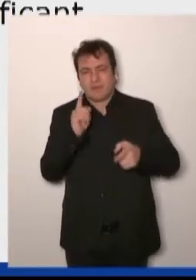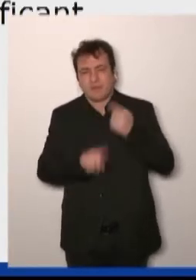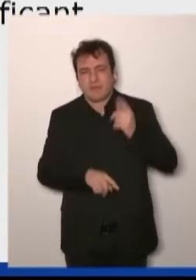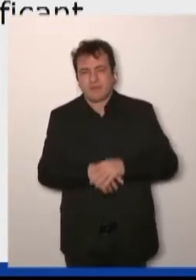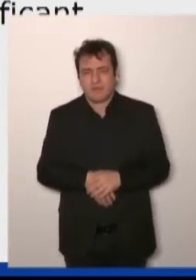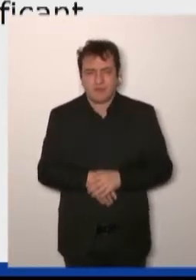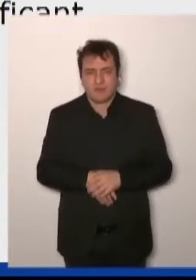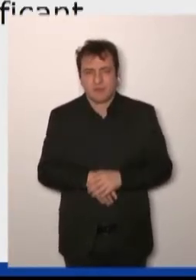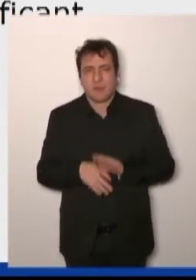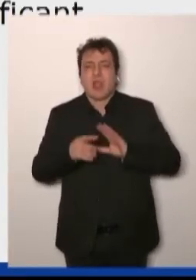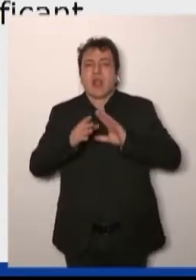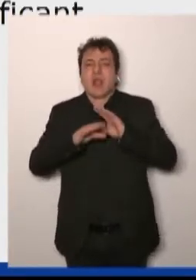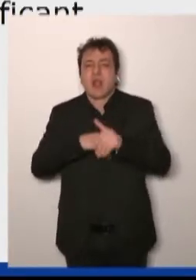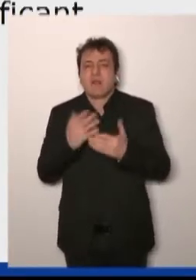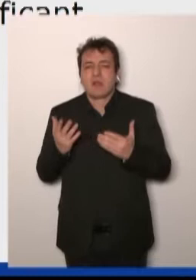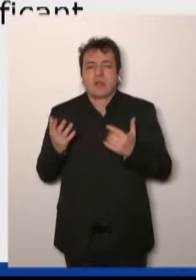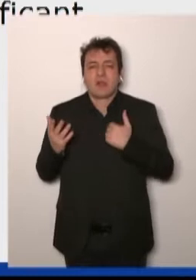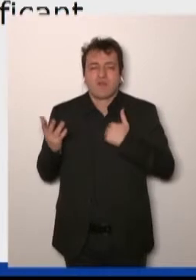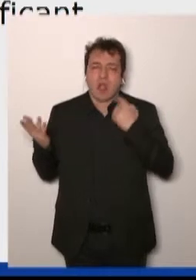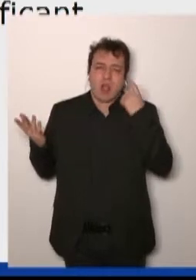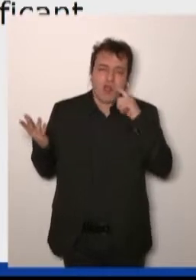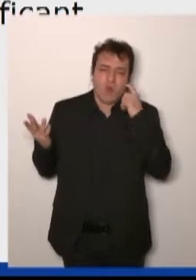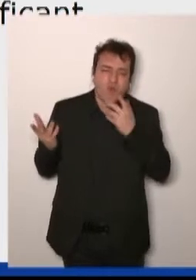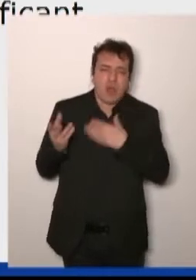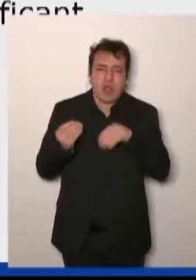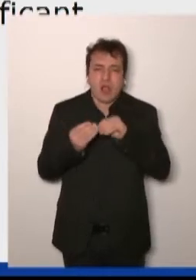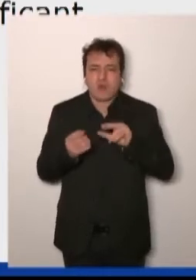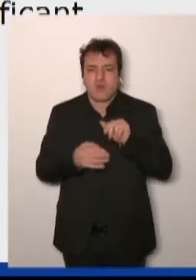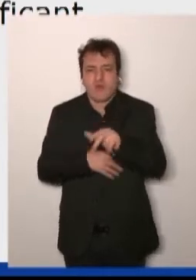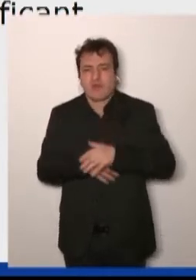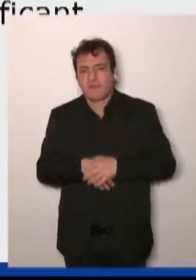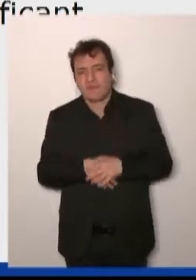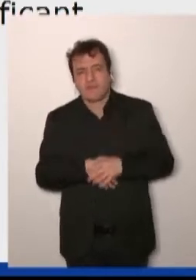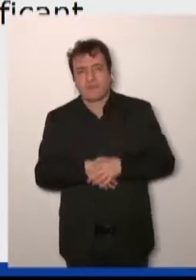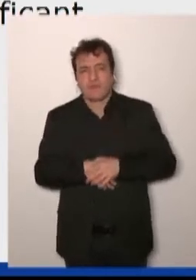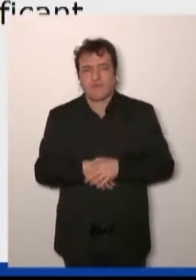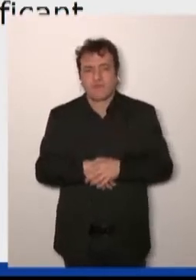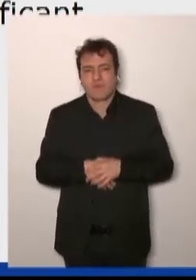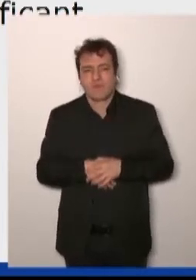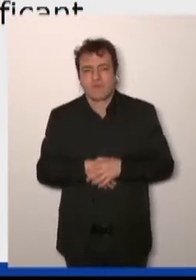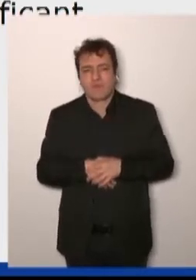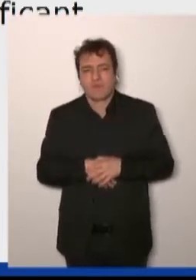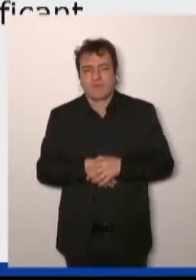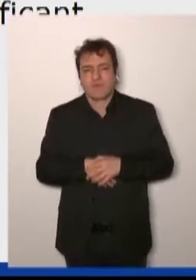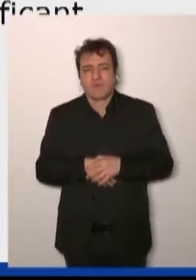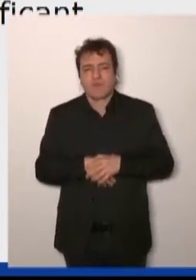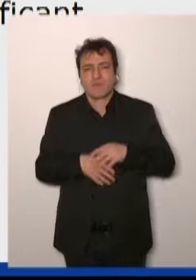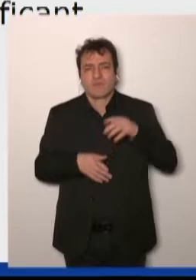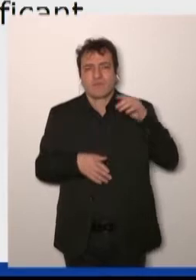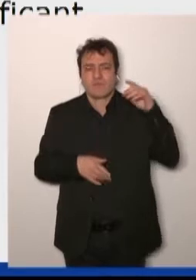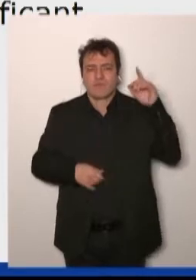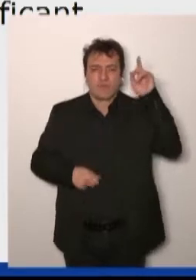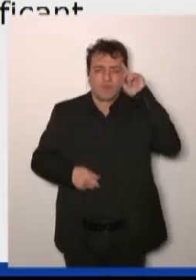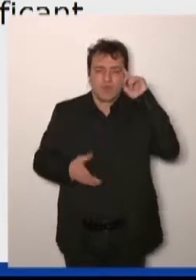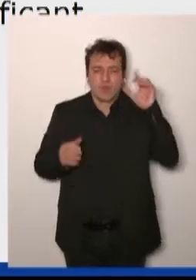concluding remarks. So why do we need to get better in making innovation available to all children with cancer in Europe? As you all know, and we've